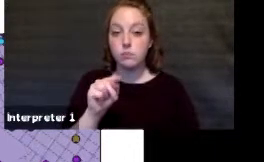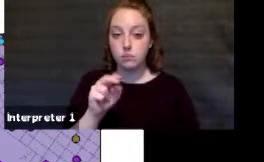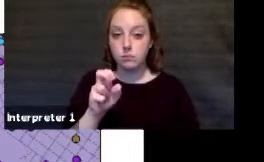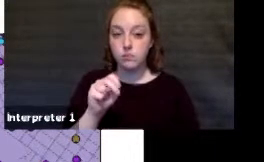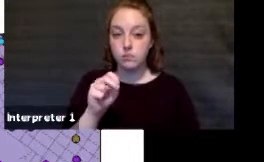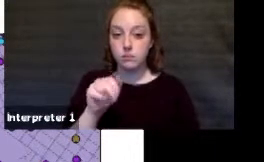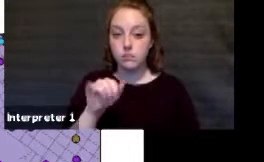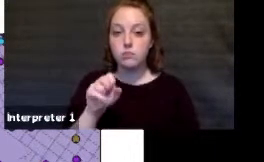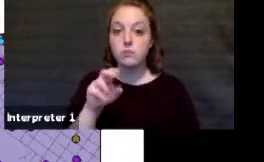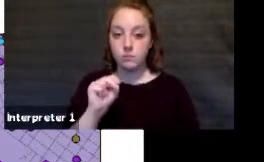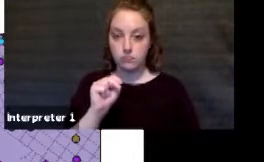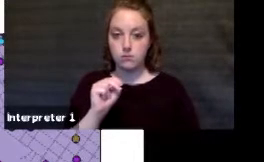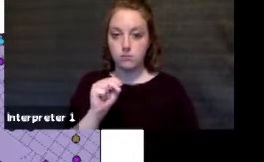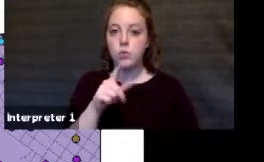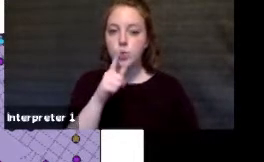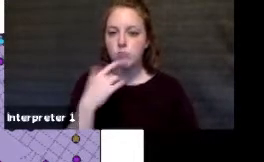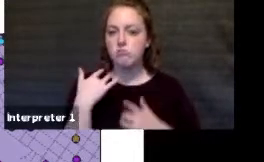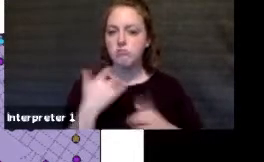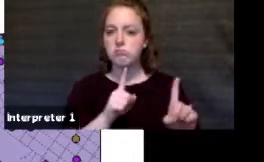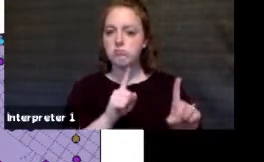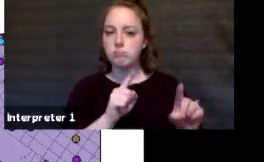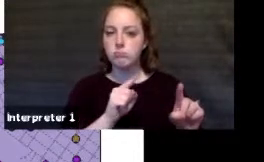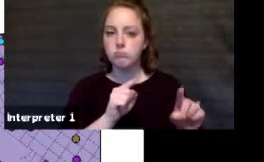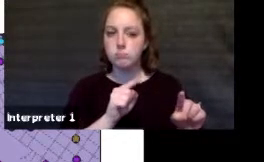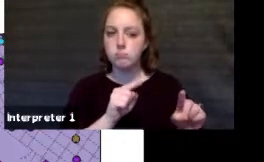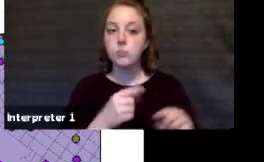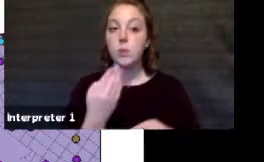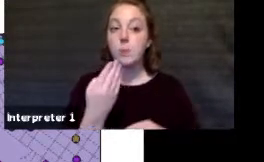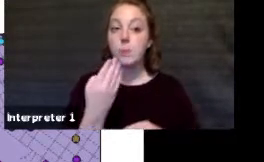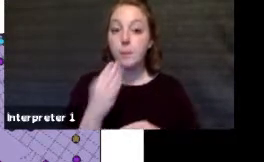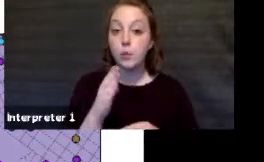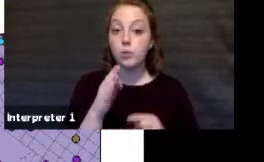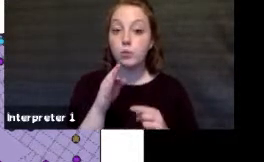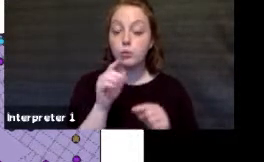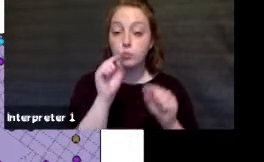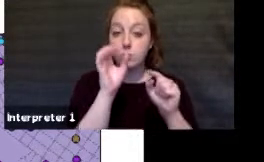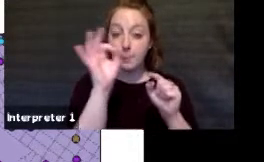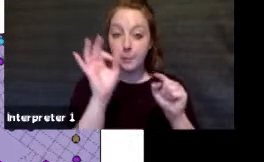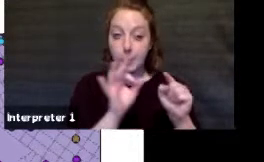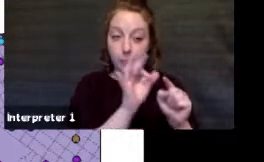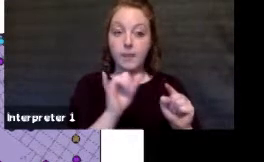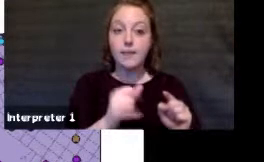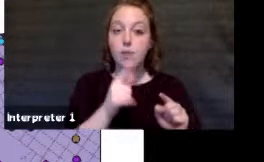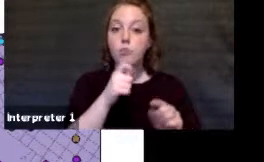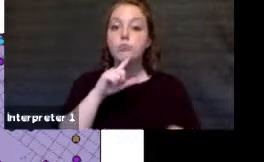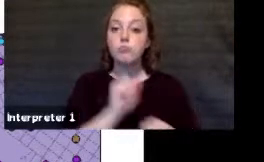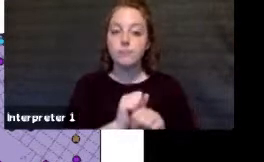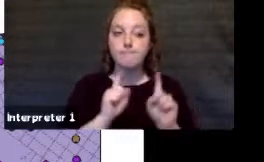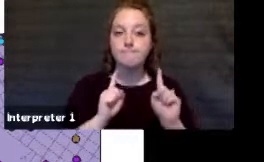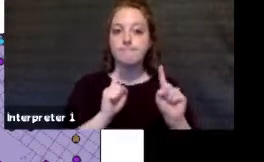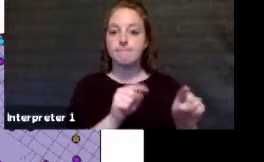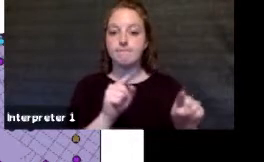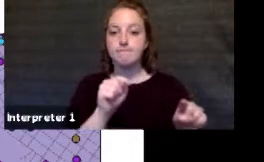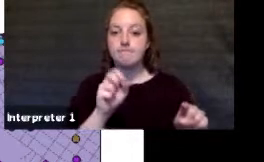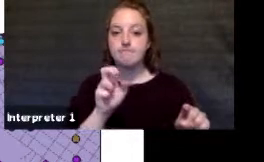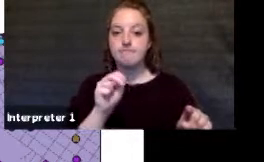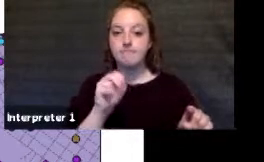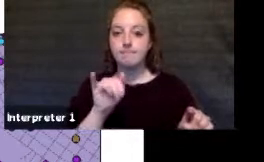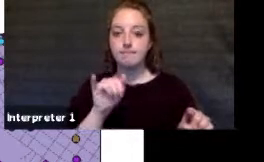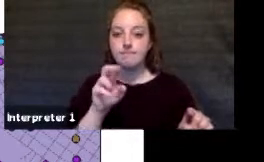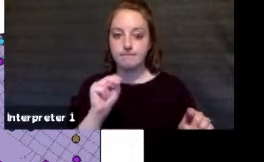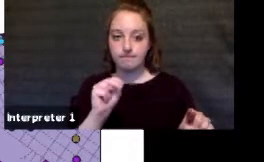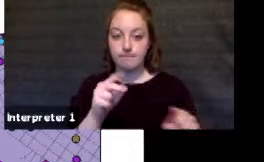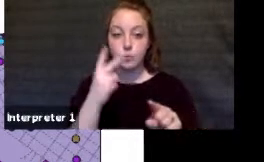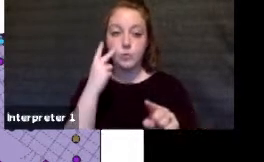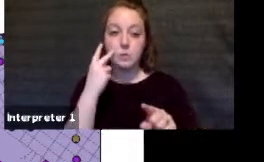and the blue dots are students that attend Tennyson. What I would point out is in that sort of pinkish salmon area, you'll